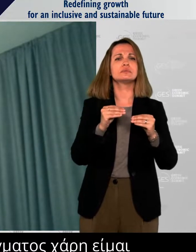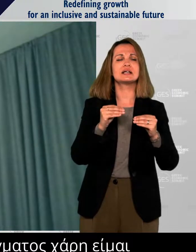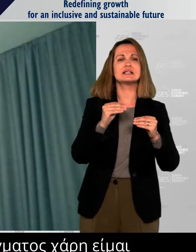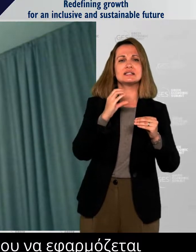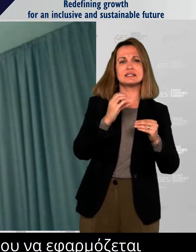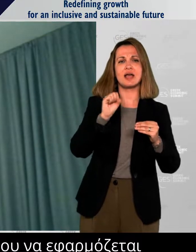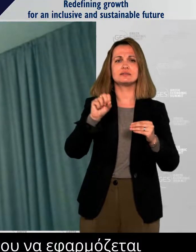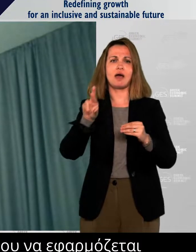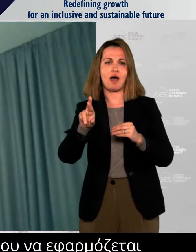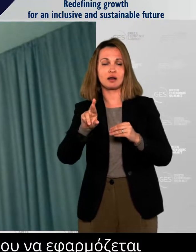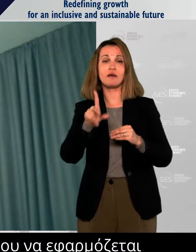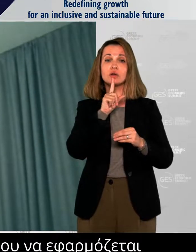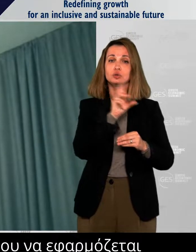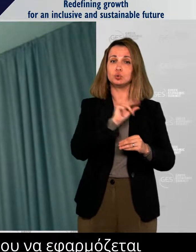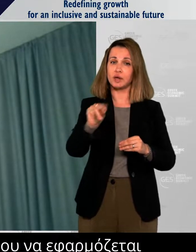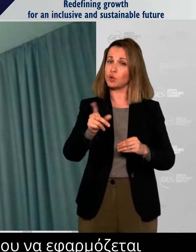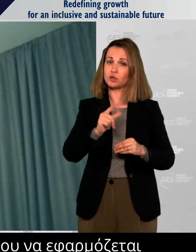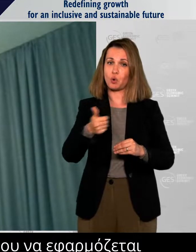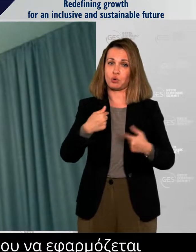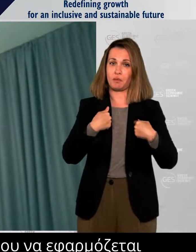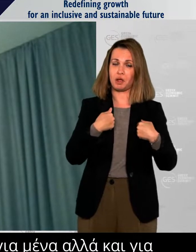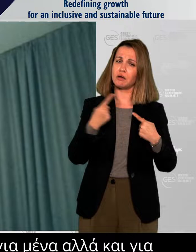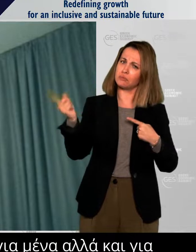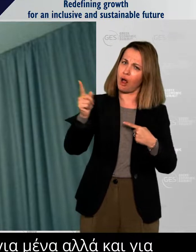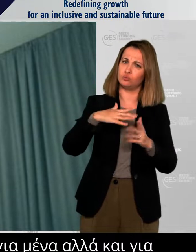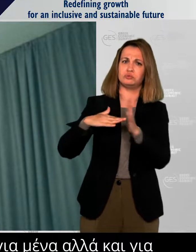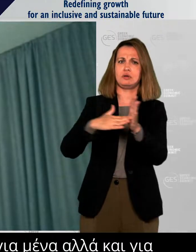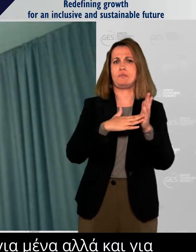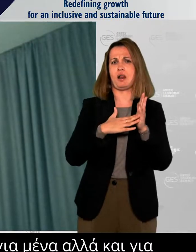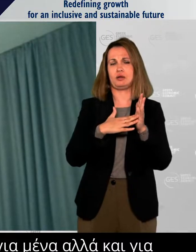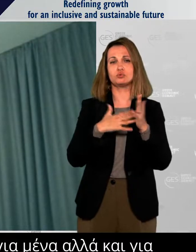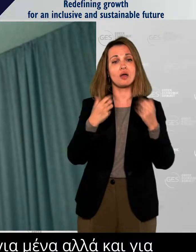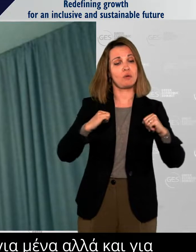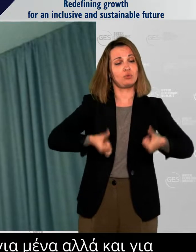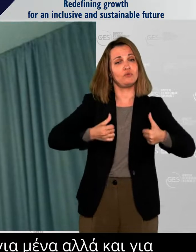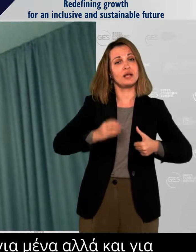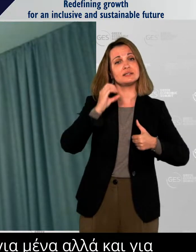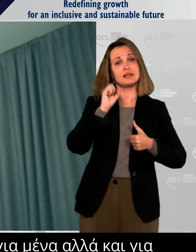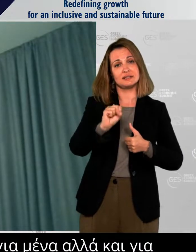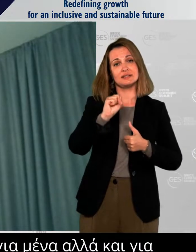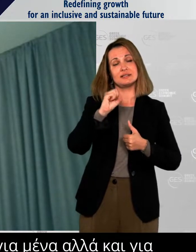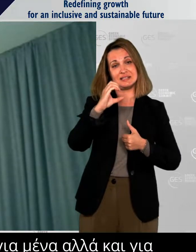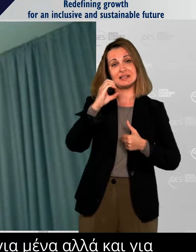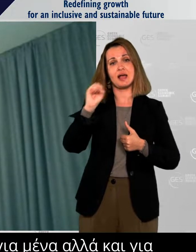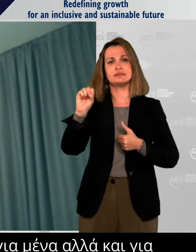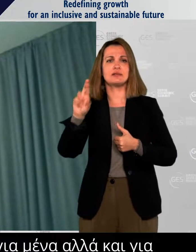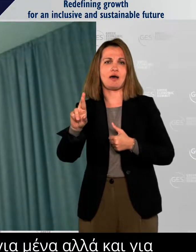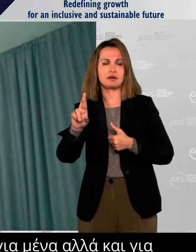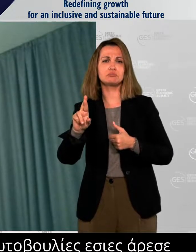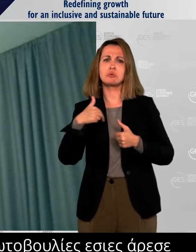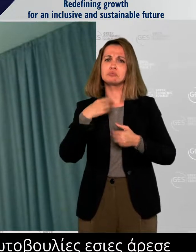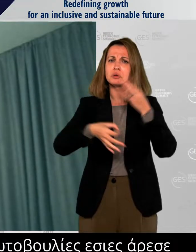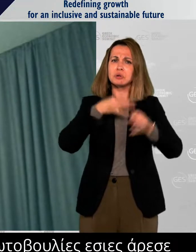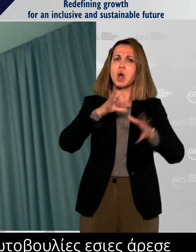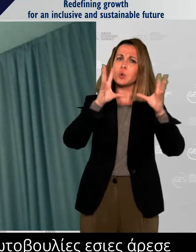have a CSR initiative all over the places. We have the honor to be, in the last 2 years, the best